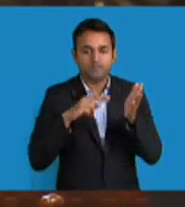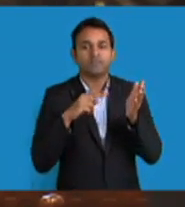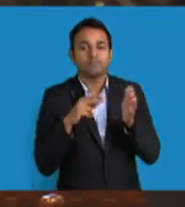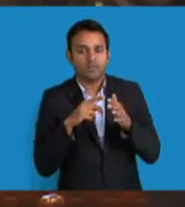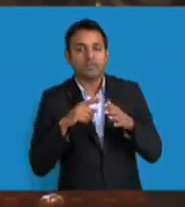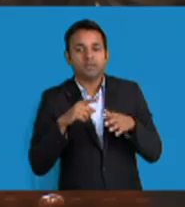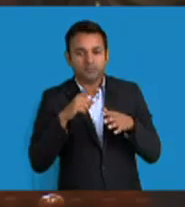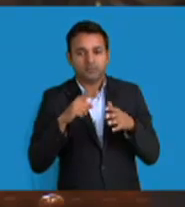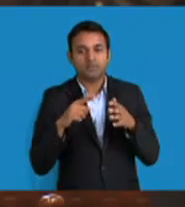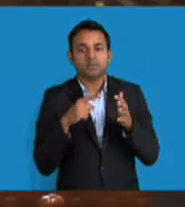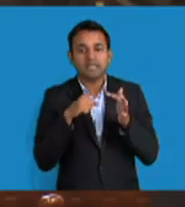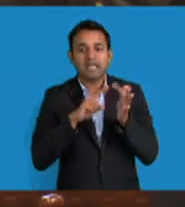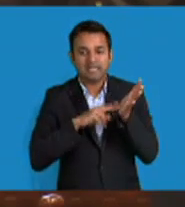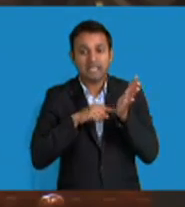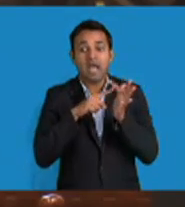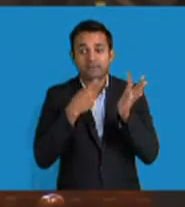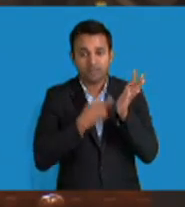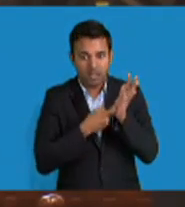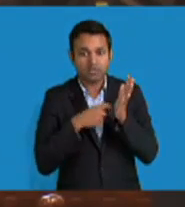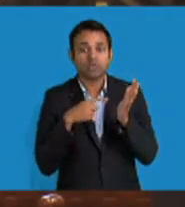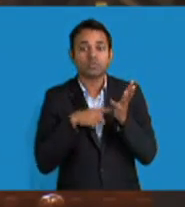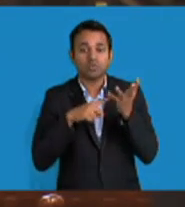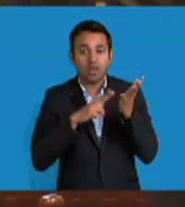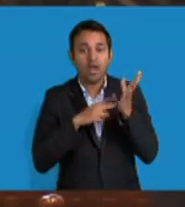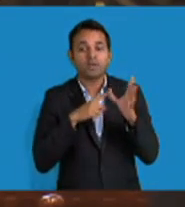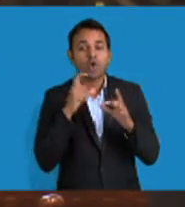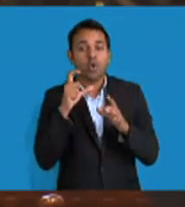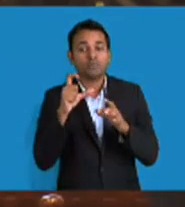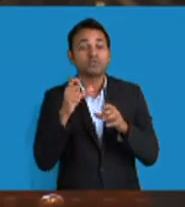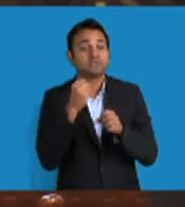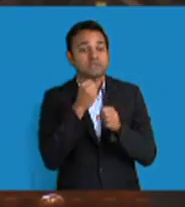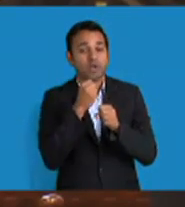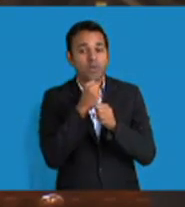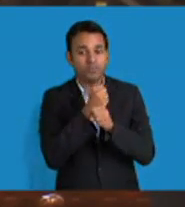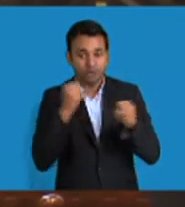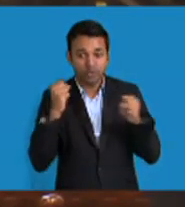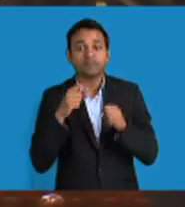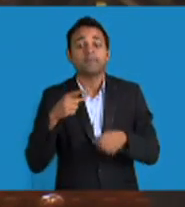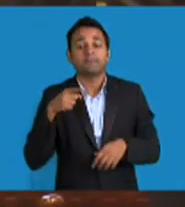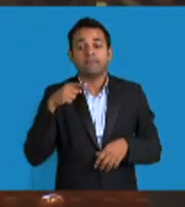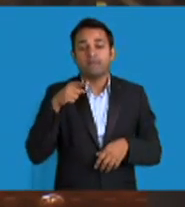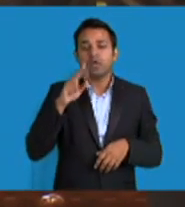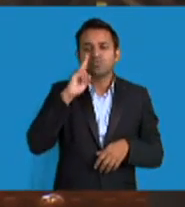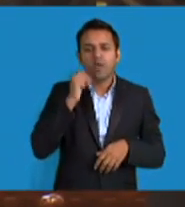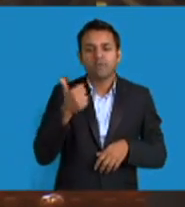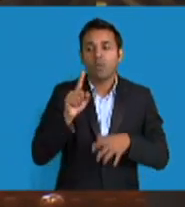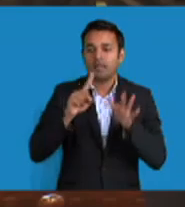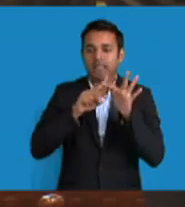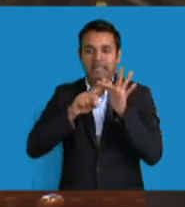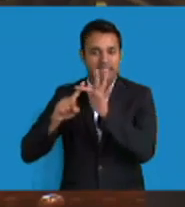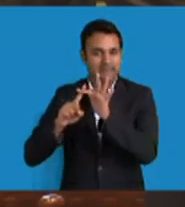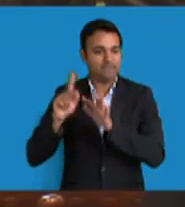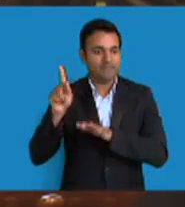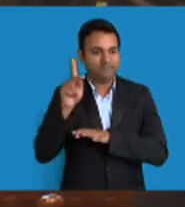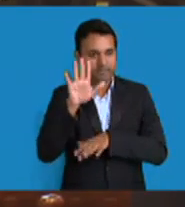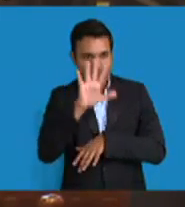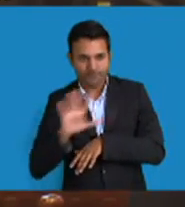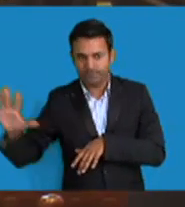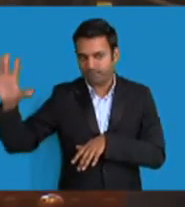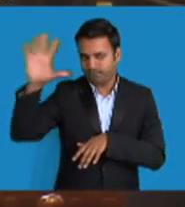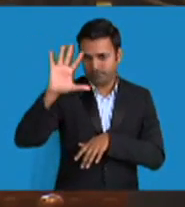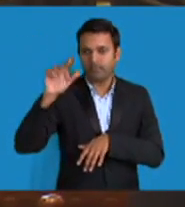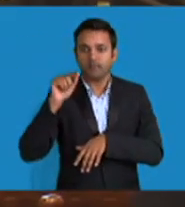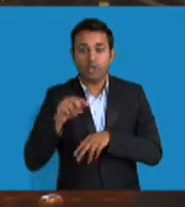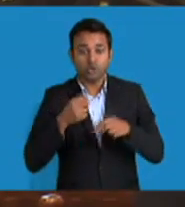Commission, which looks after the eastern portion of the Pacific Ocean. This will allow